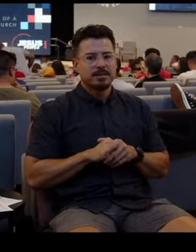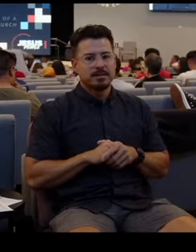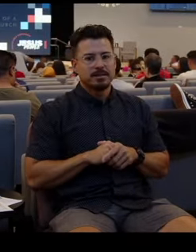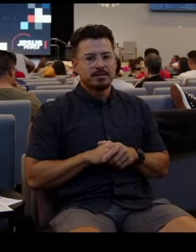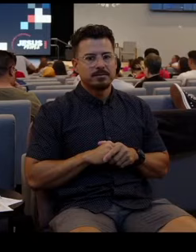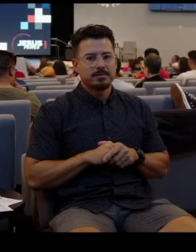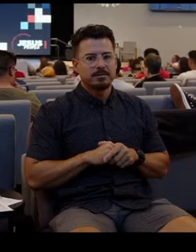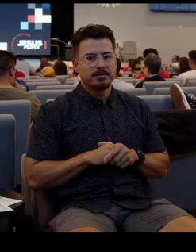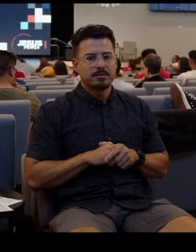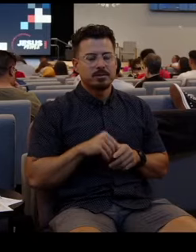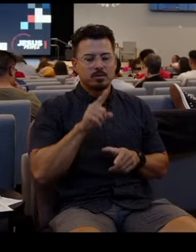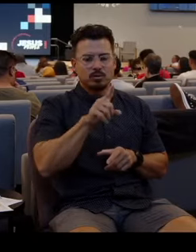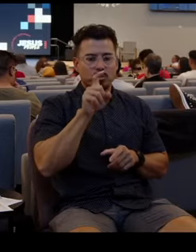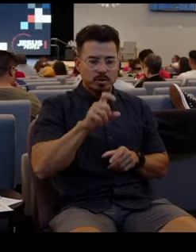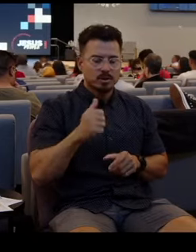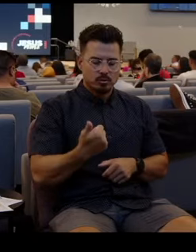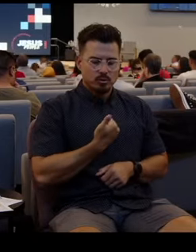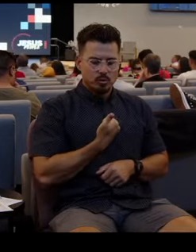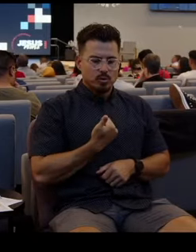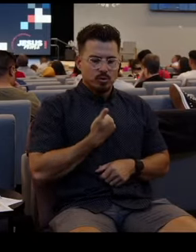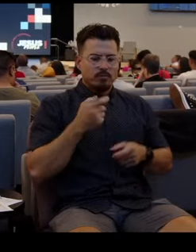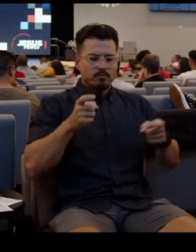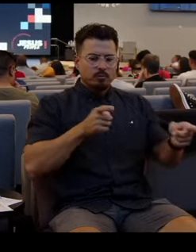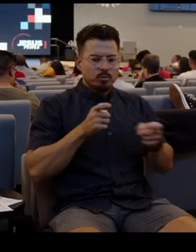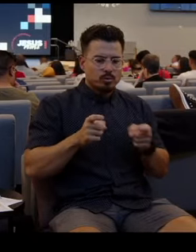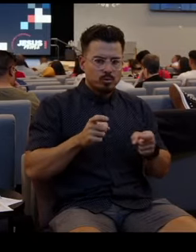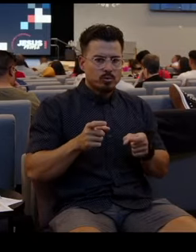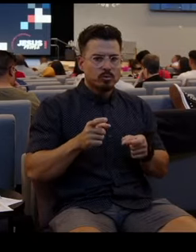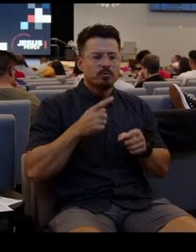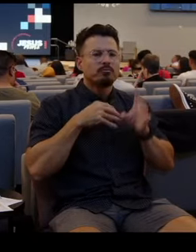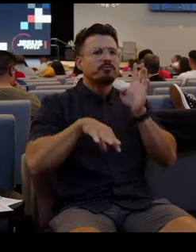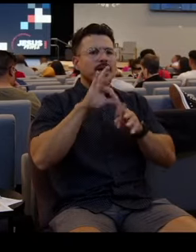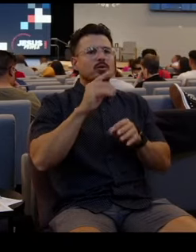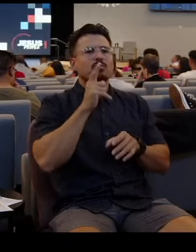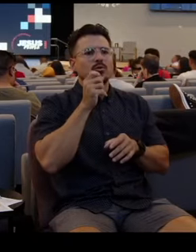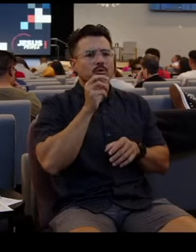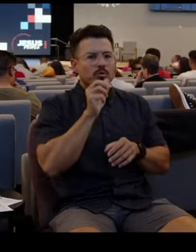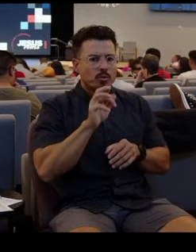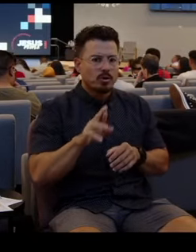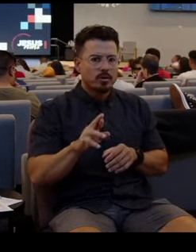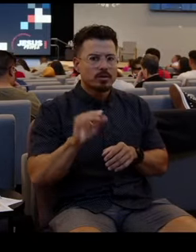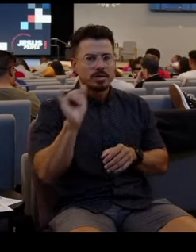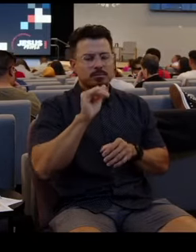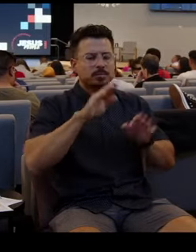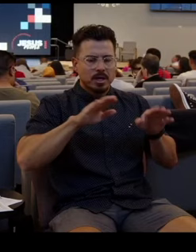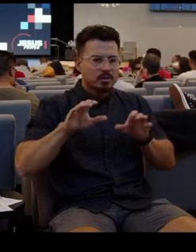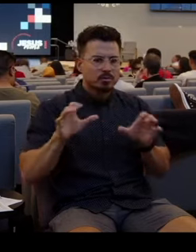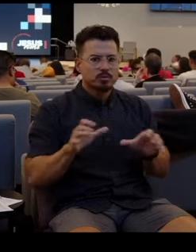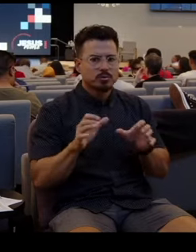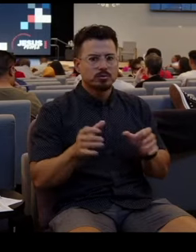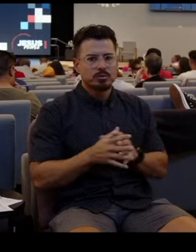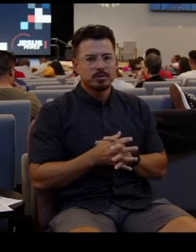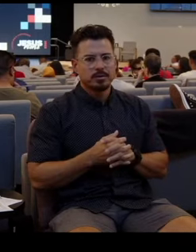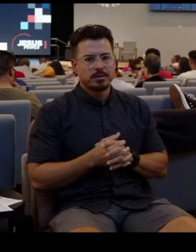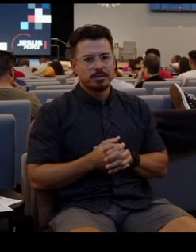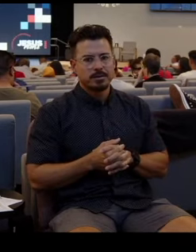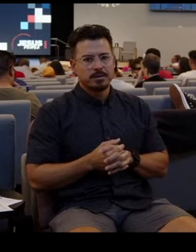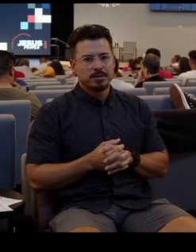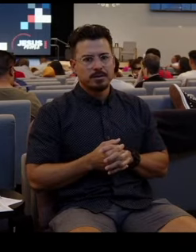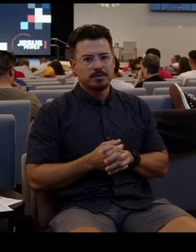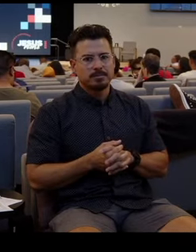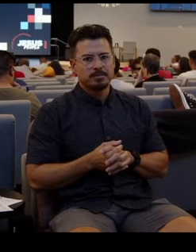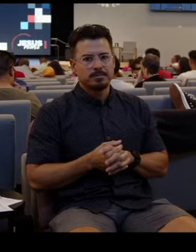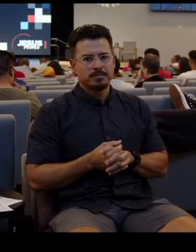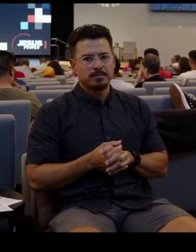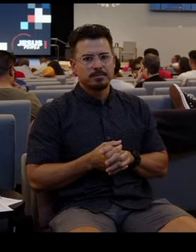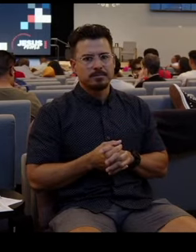And you need autonomy to find that identity, just like a child would need it. So what happens with a lot of,